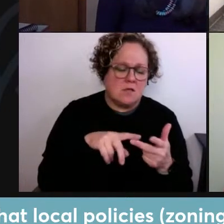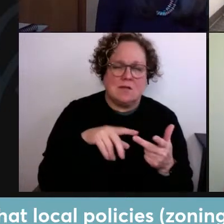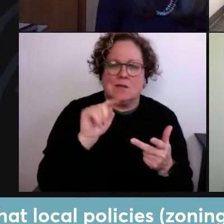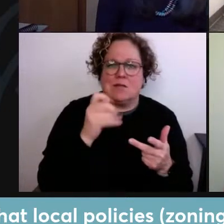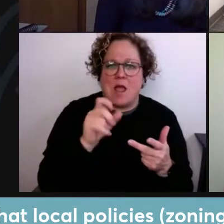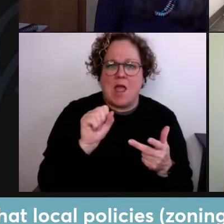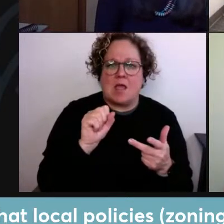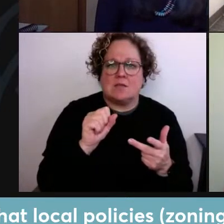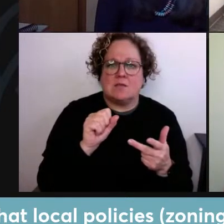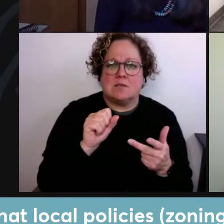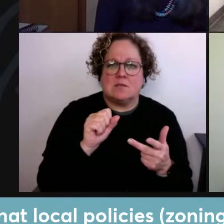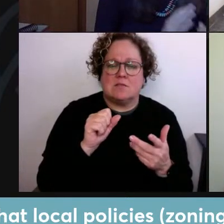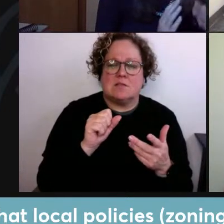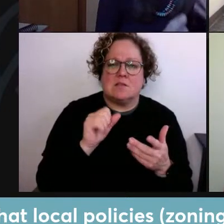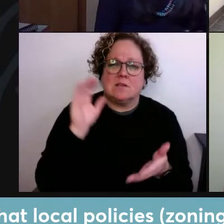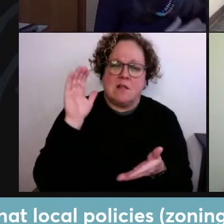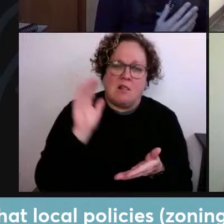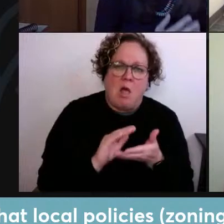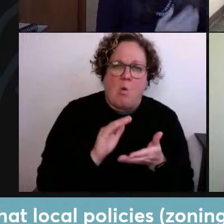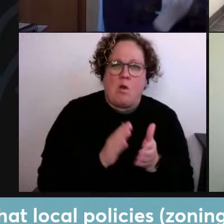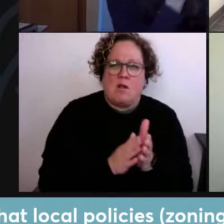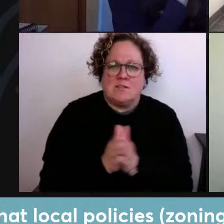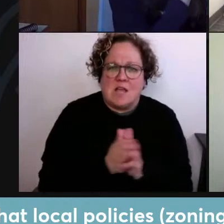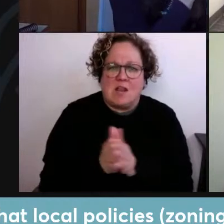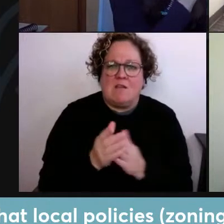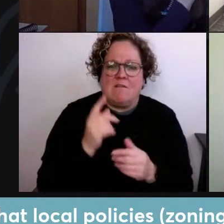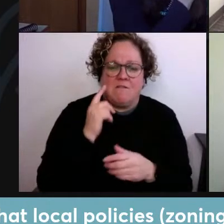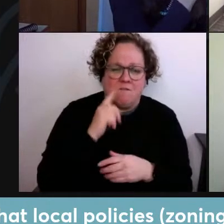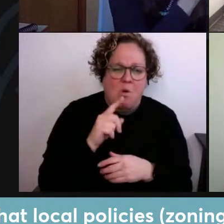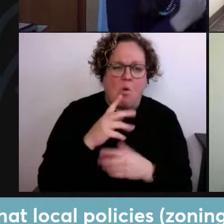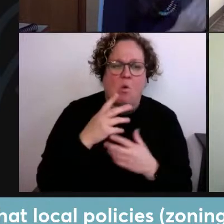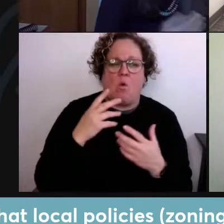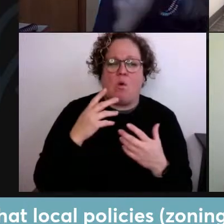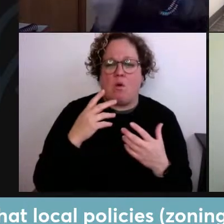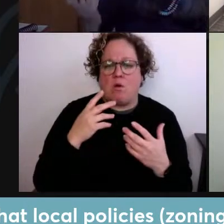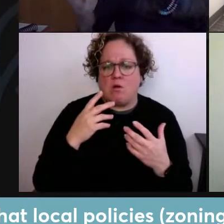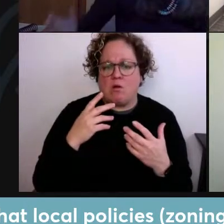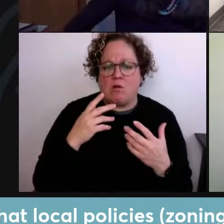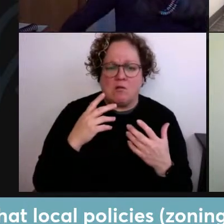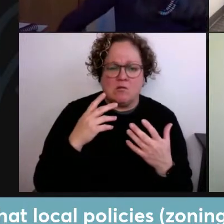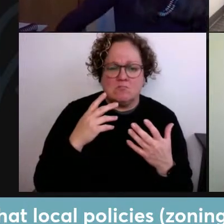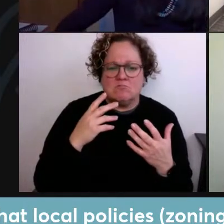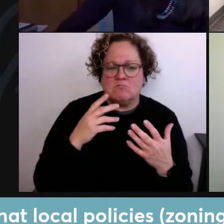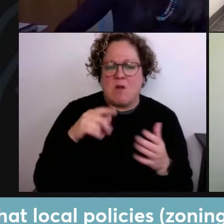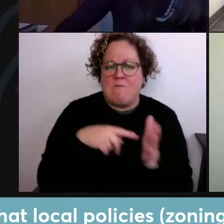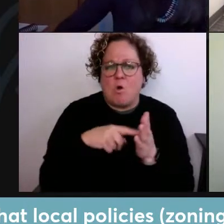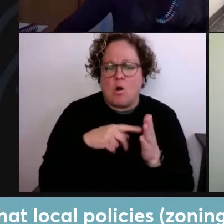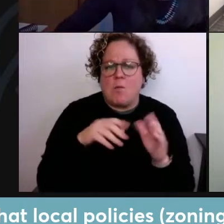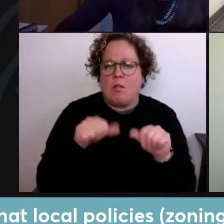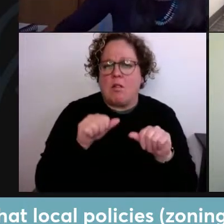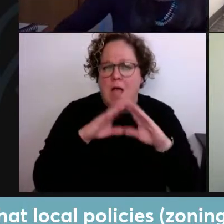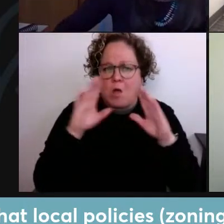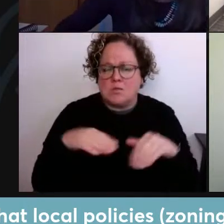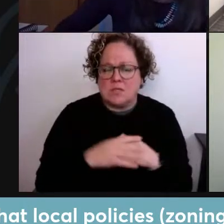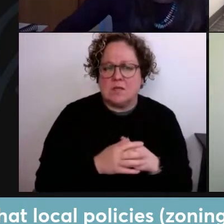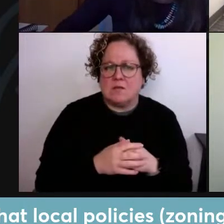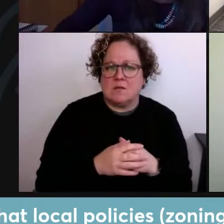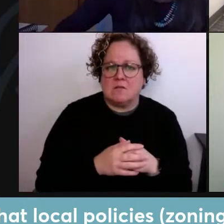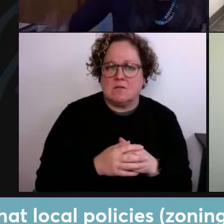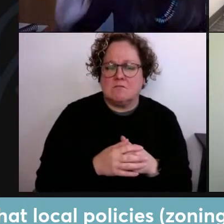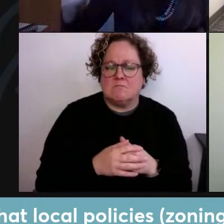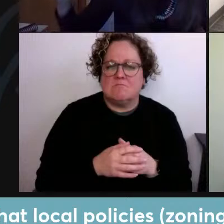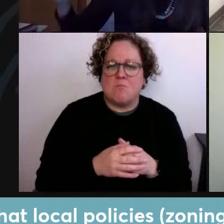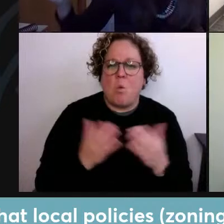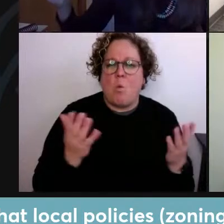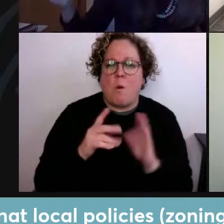disincentivize the creation of affordable housing? So what sorts of policies are being put in place that are making it harder to create affordable housing?